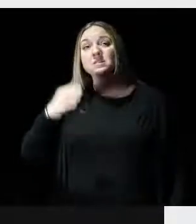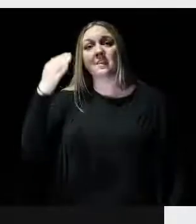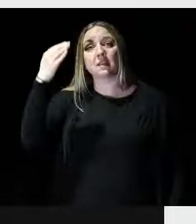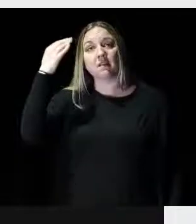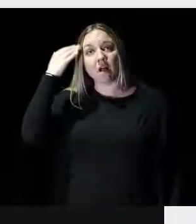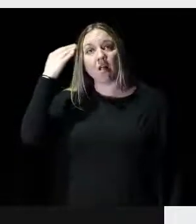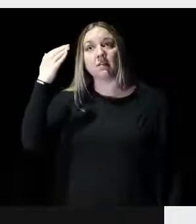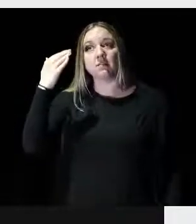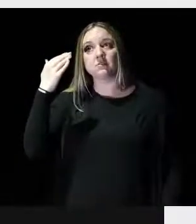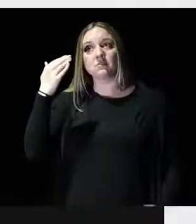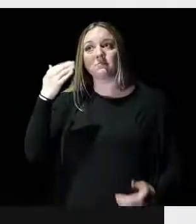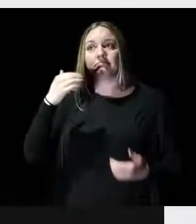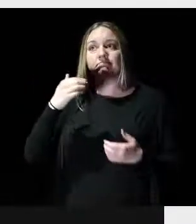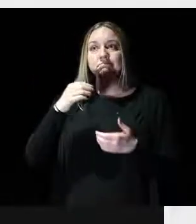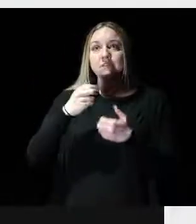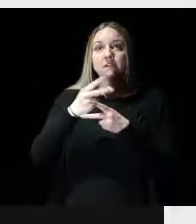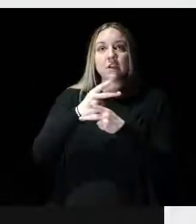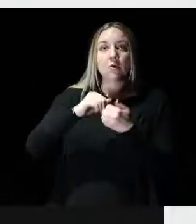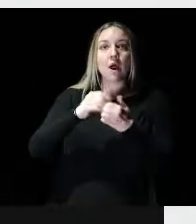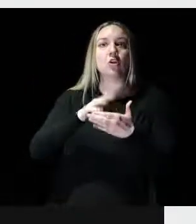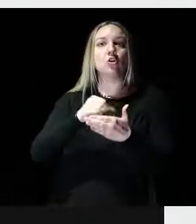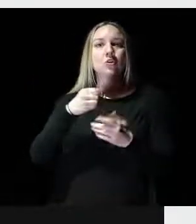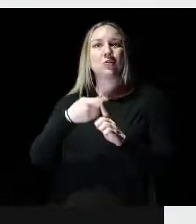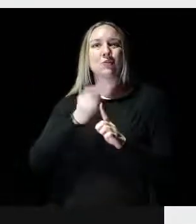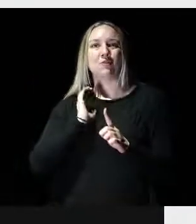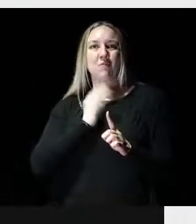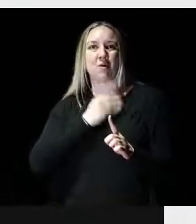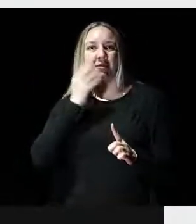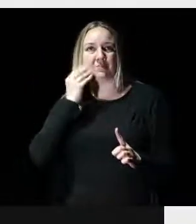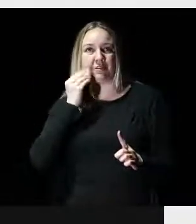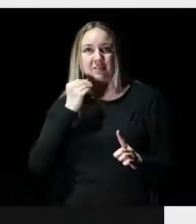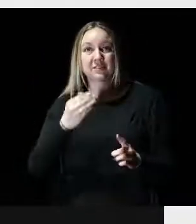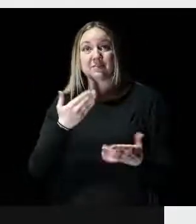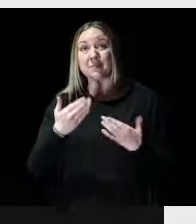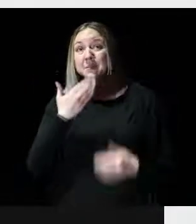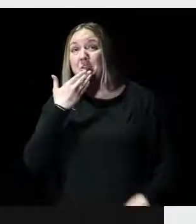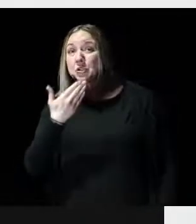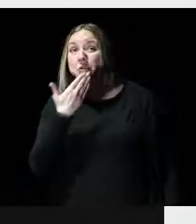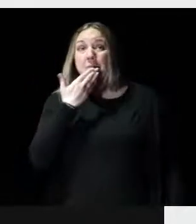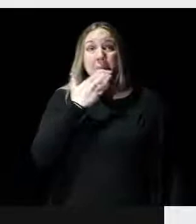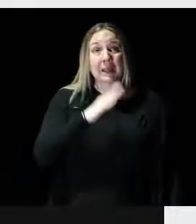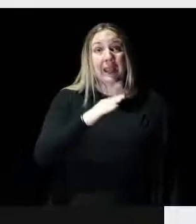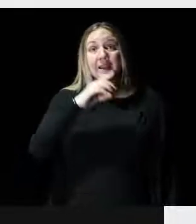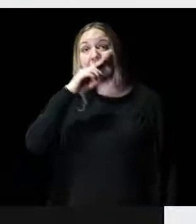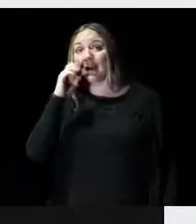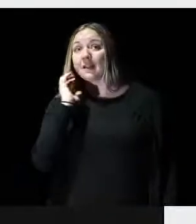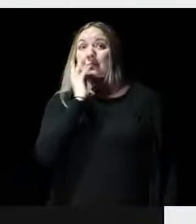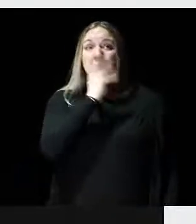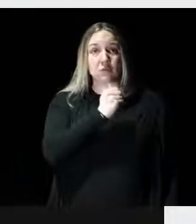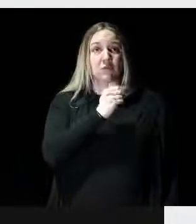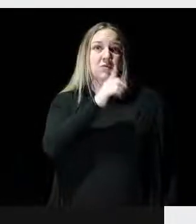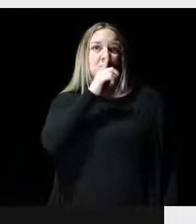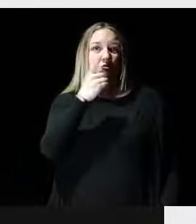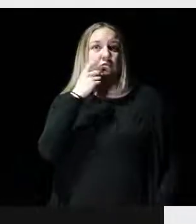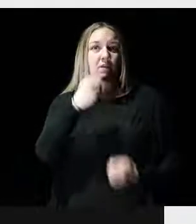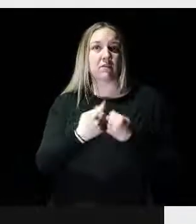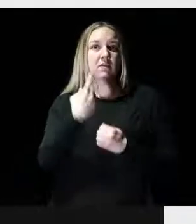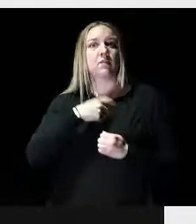our context, bad and good, ugly and beautiful. This applies to the Vignelli Center as with any